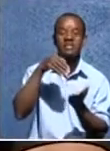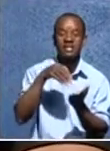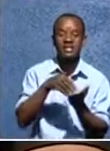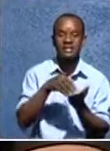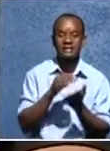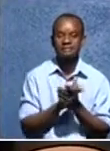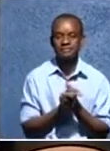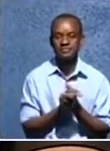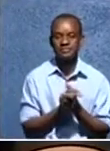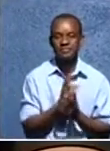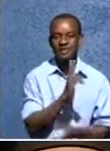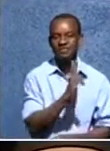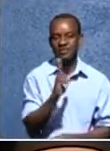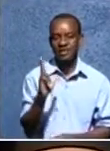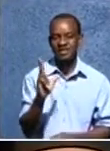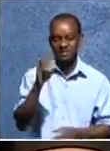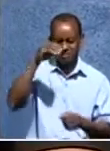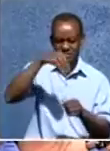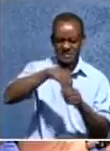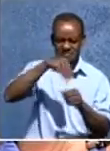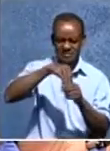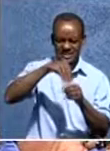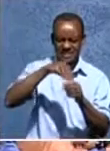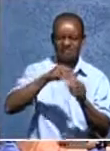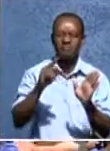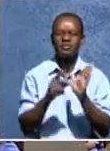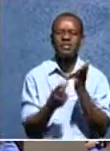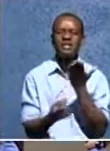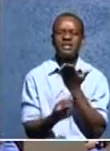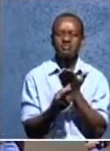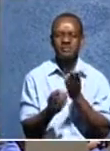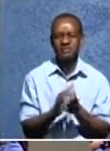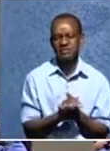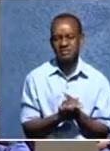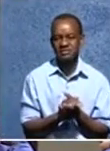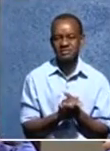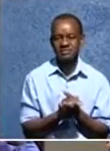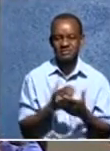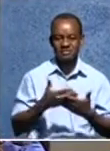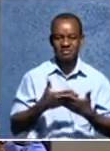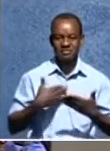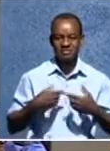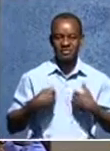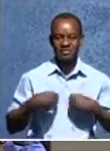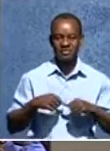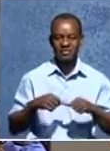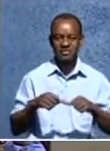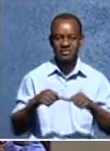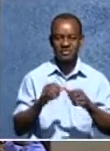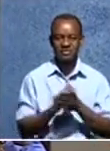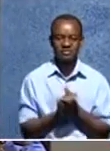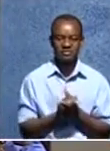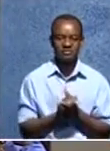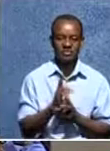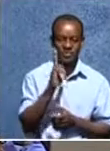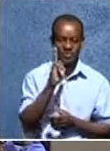participate in such programs. I will allow you to speak to that just in a moment, but before we continue, let me bring you the sentiments echoed by one of our